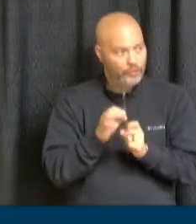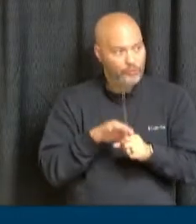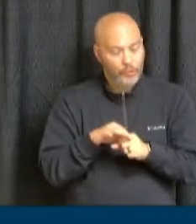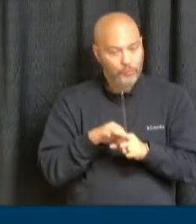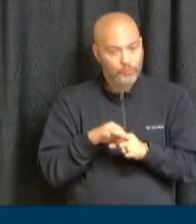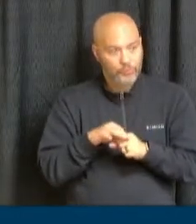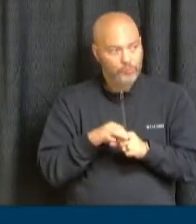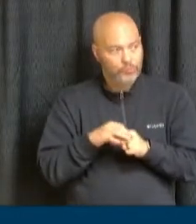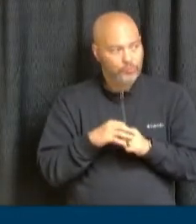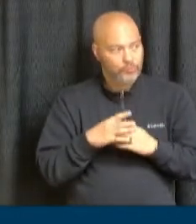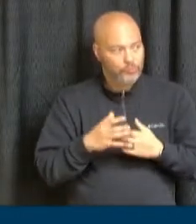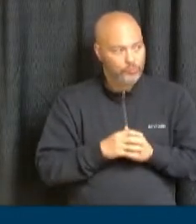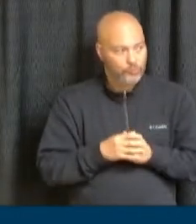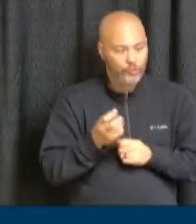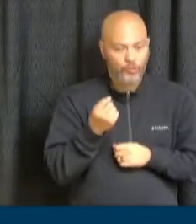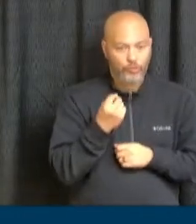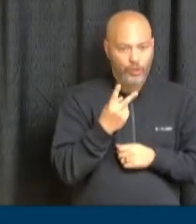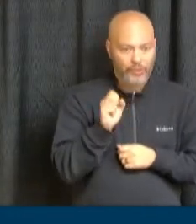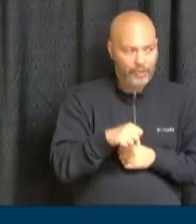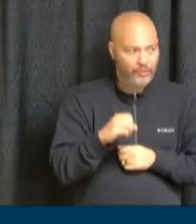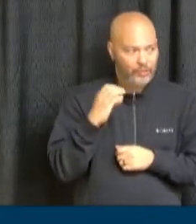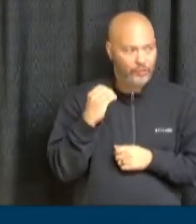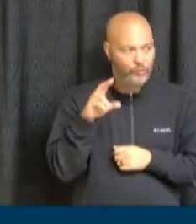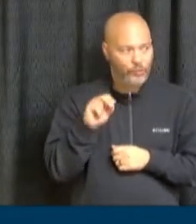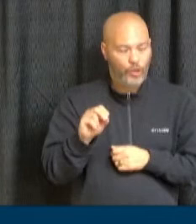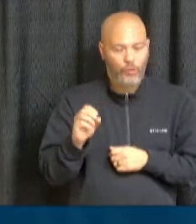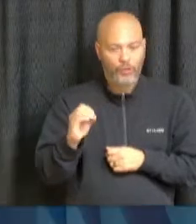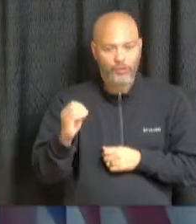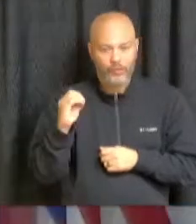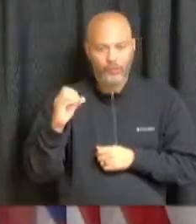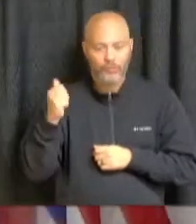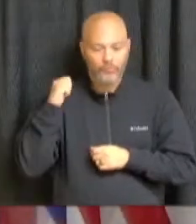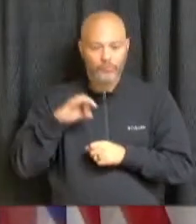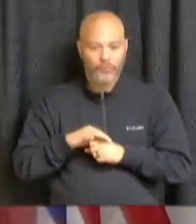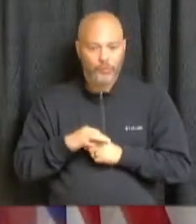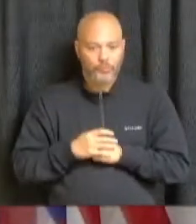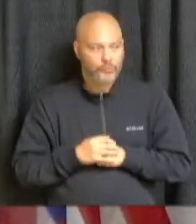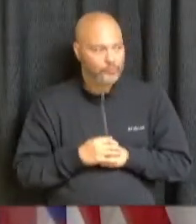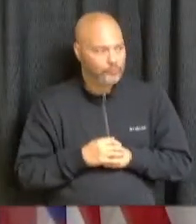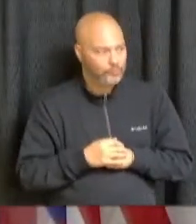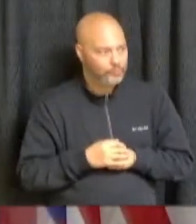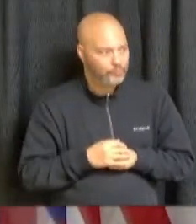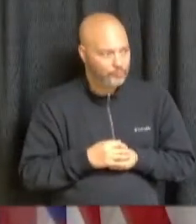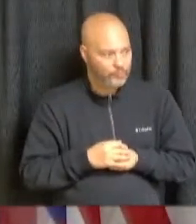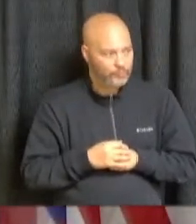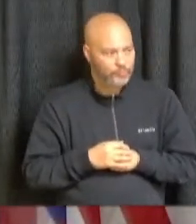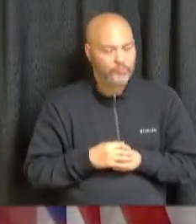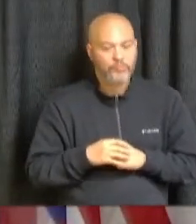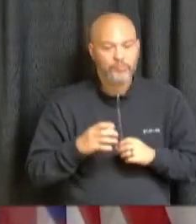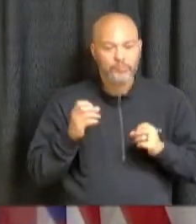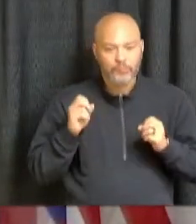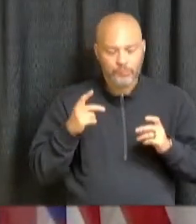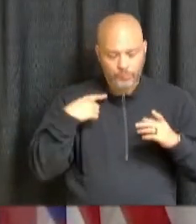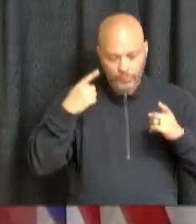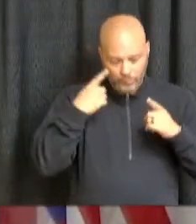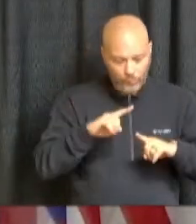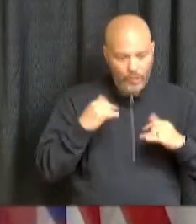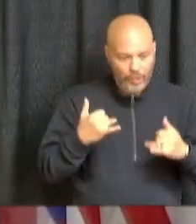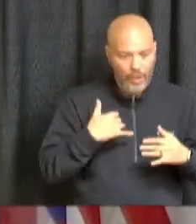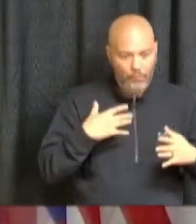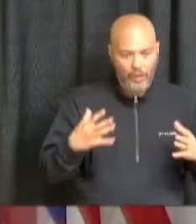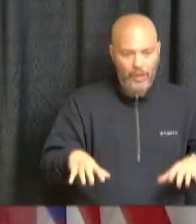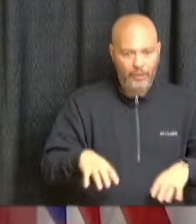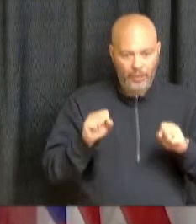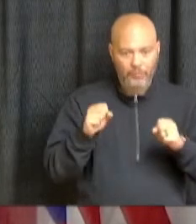change their vote? Madam Clerk, please take the vote. 12 yes, 0 no, 0 abstain. The consent agenda is adopted. We are now going to take